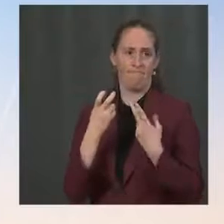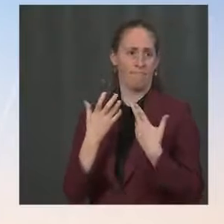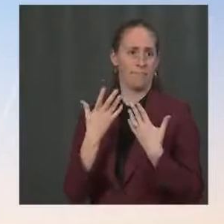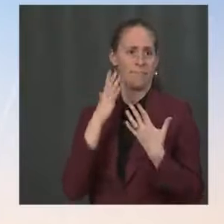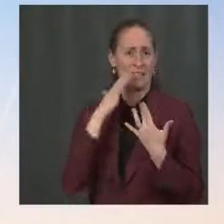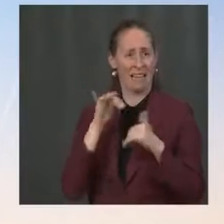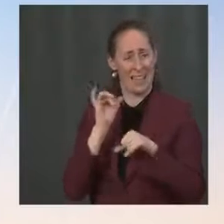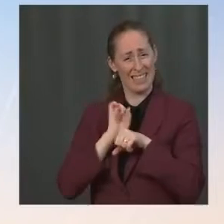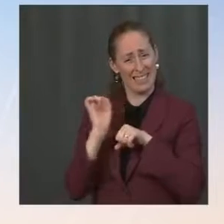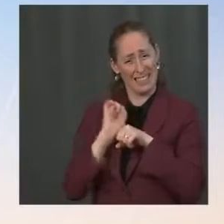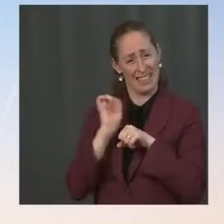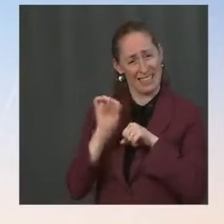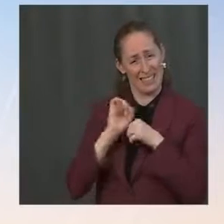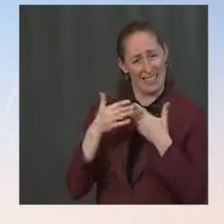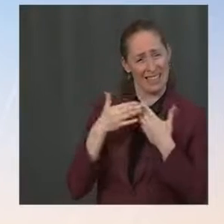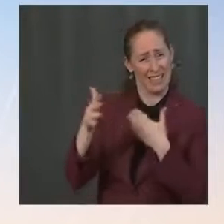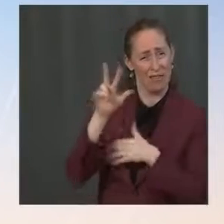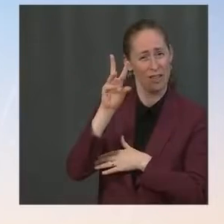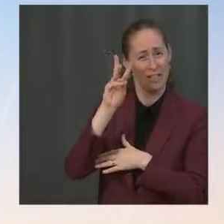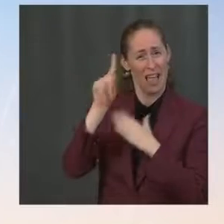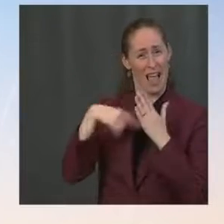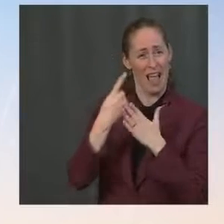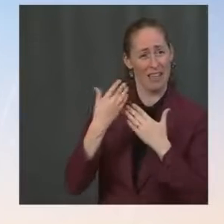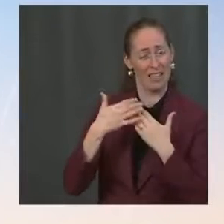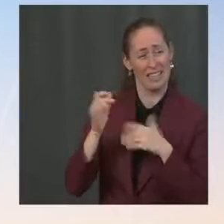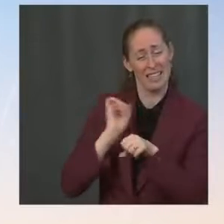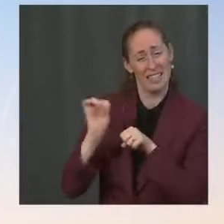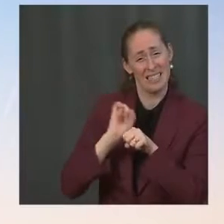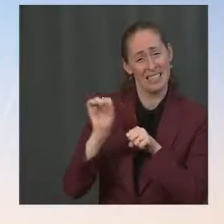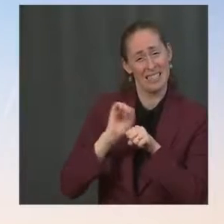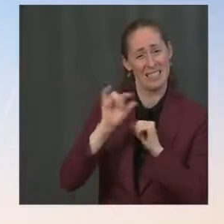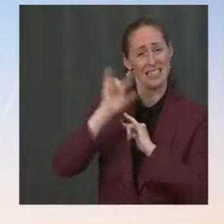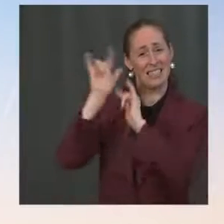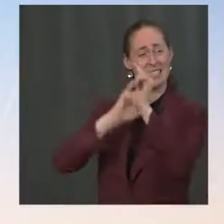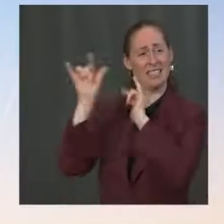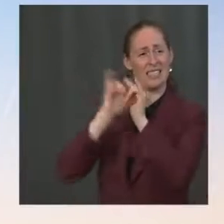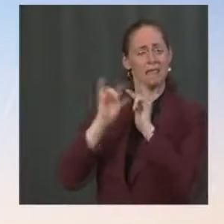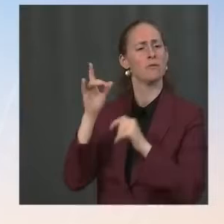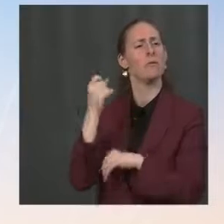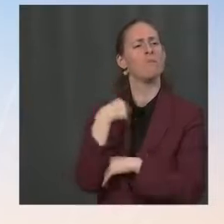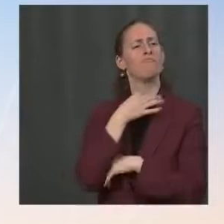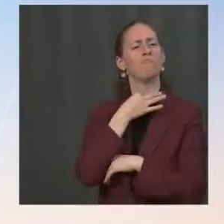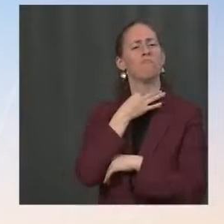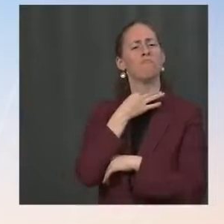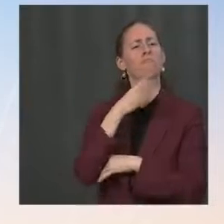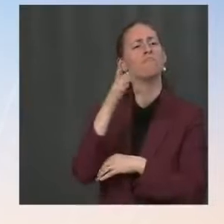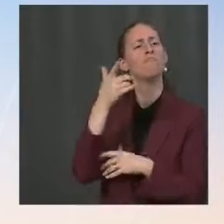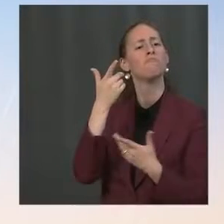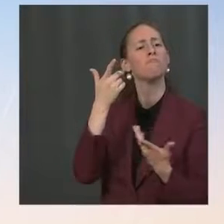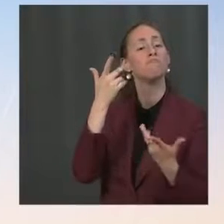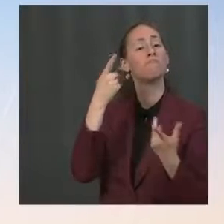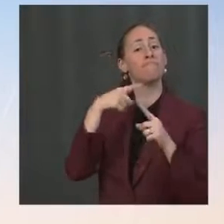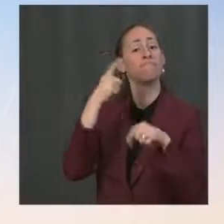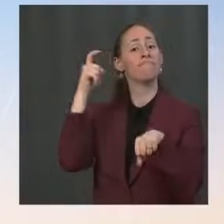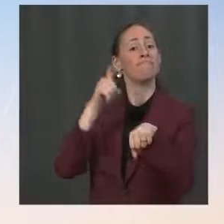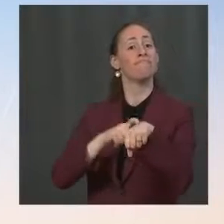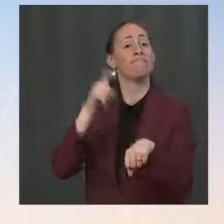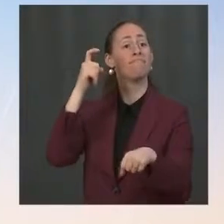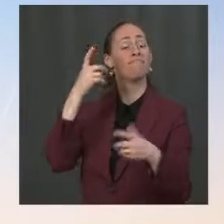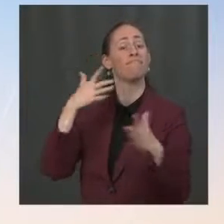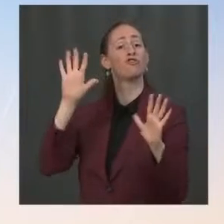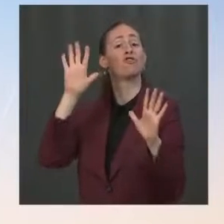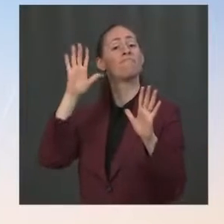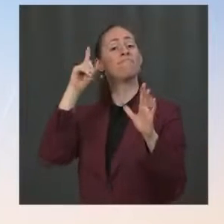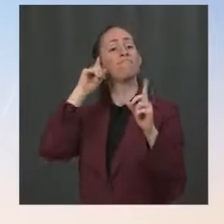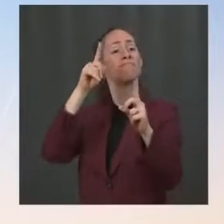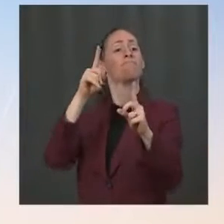the administration define the end of the mission as? Is it the 31st, or is it once we evacuate everyone that the administration has promised to